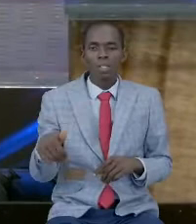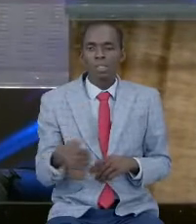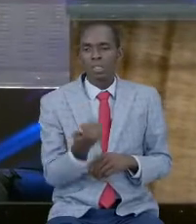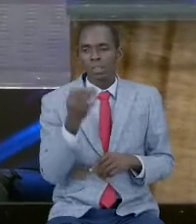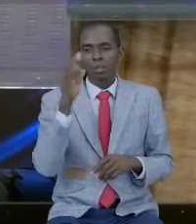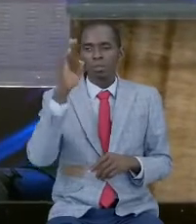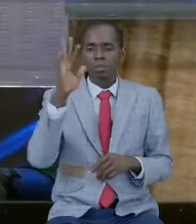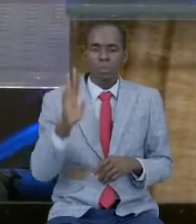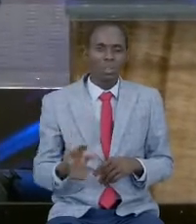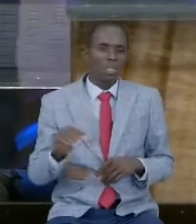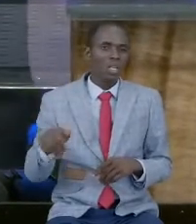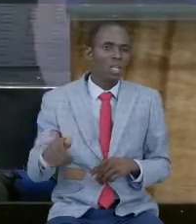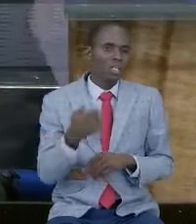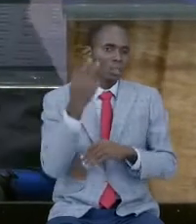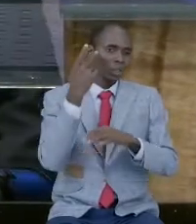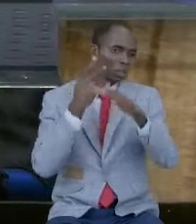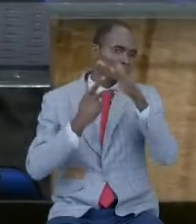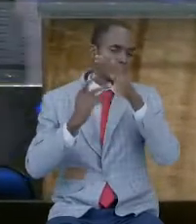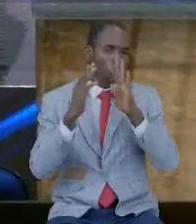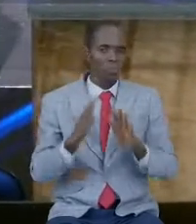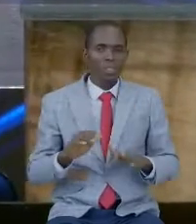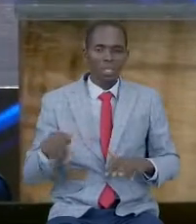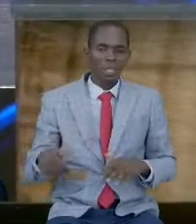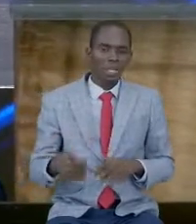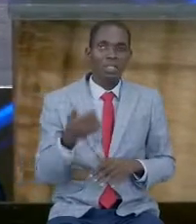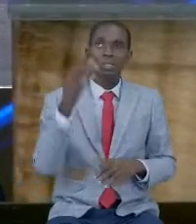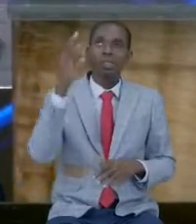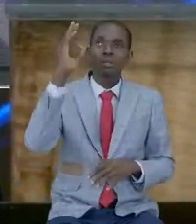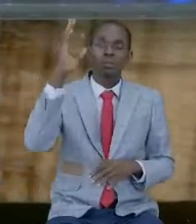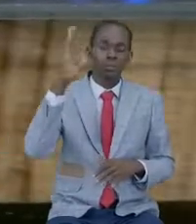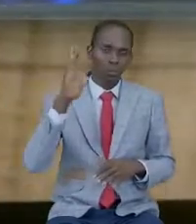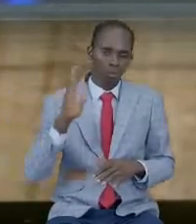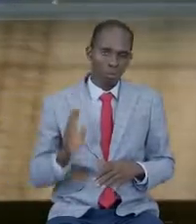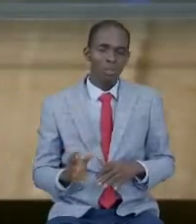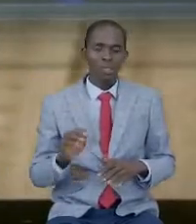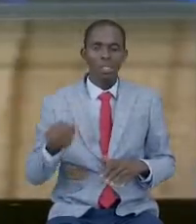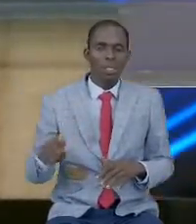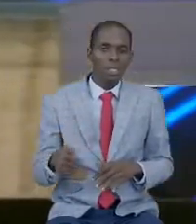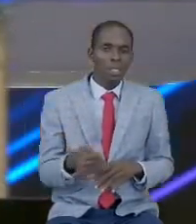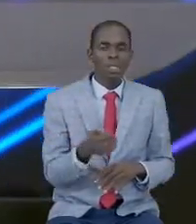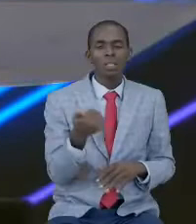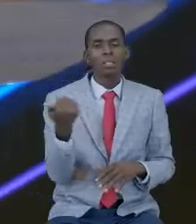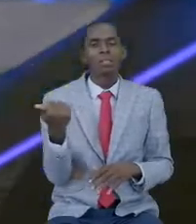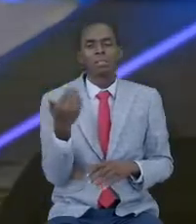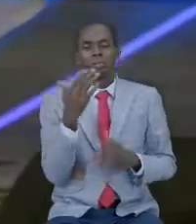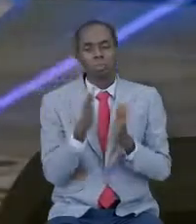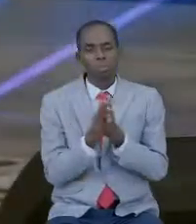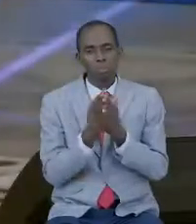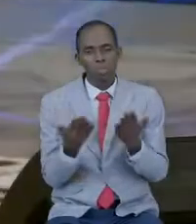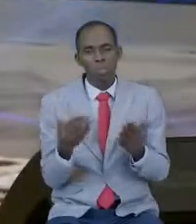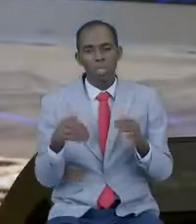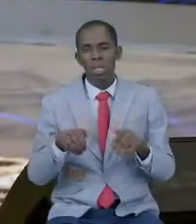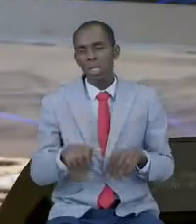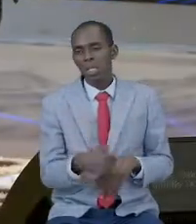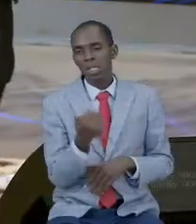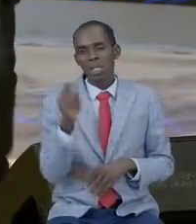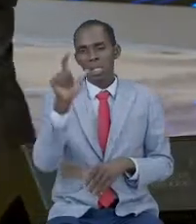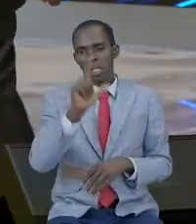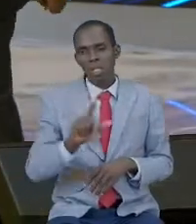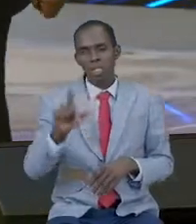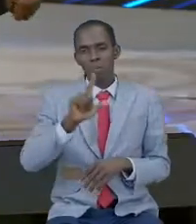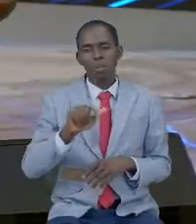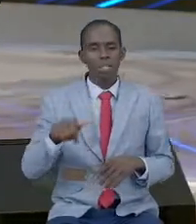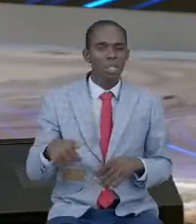any prophet, any evangelist, any book, any library, any author that